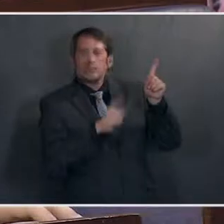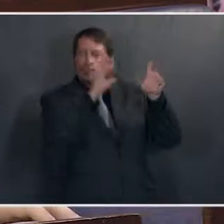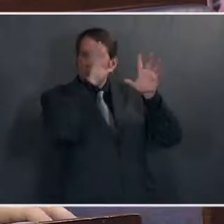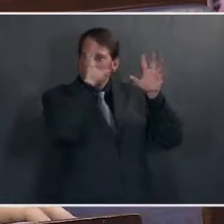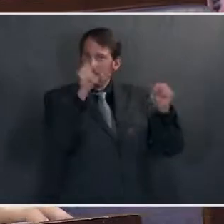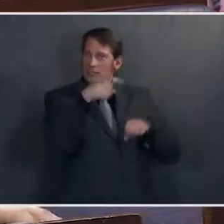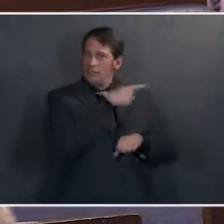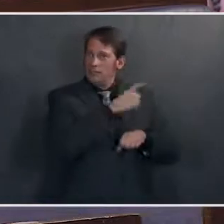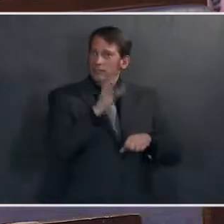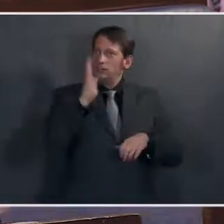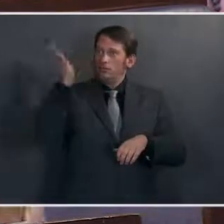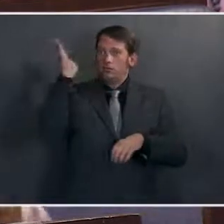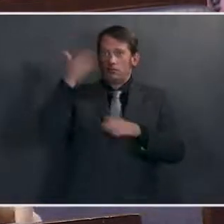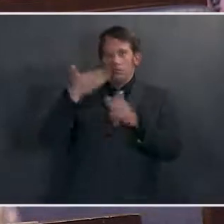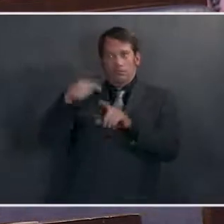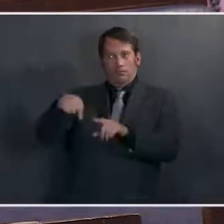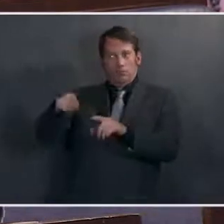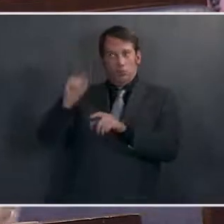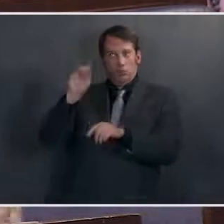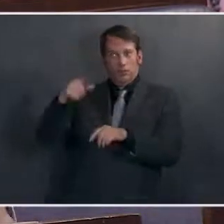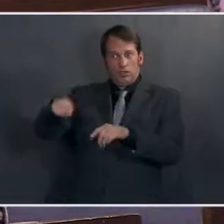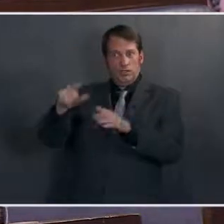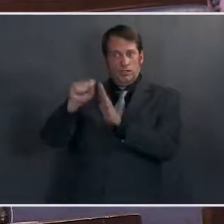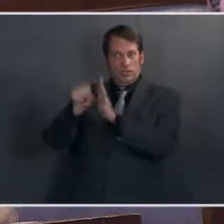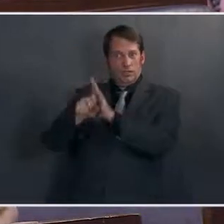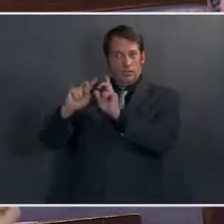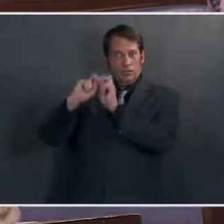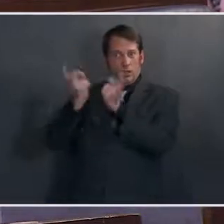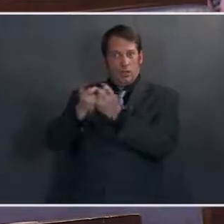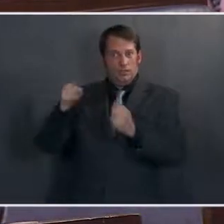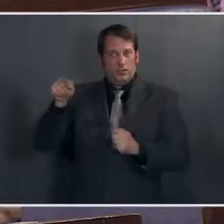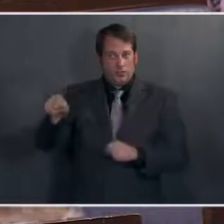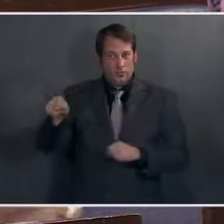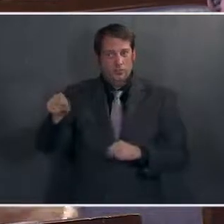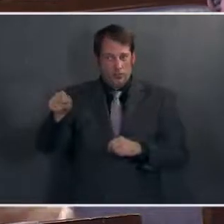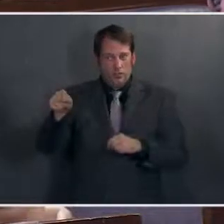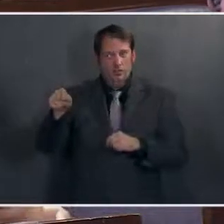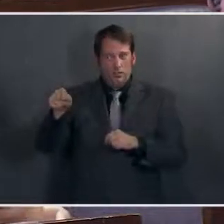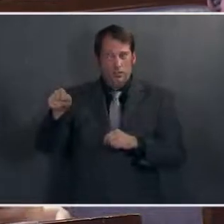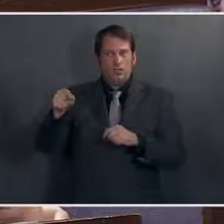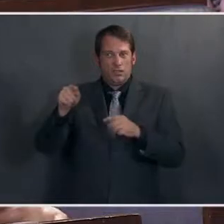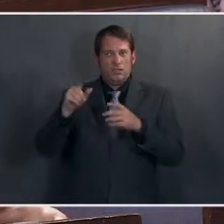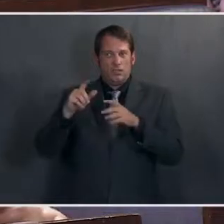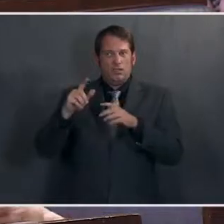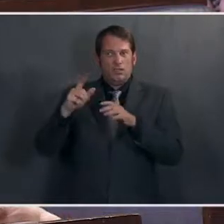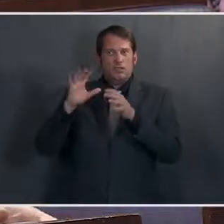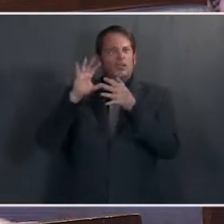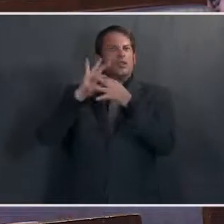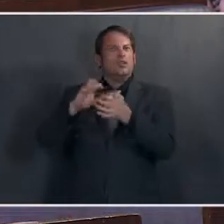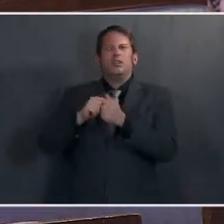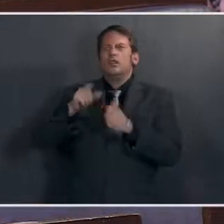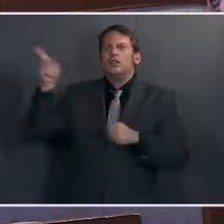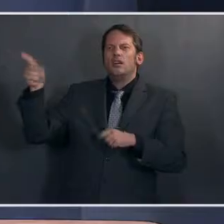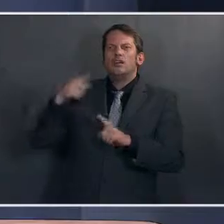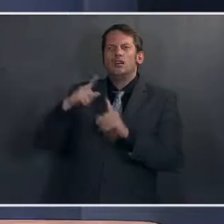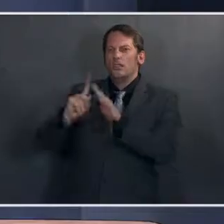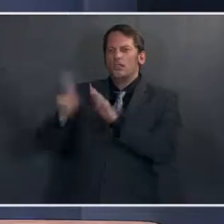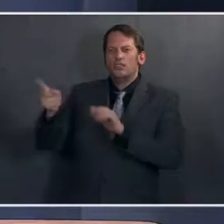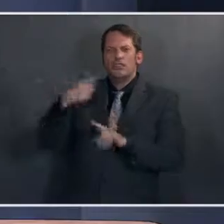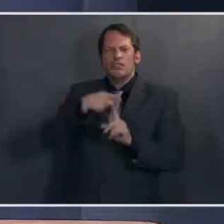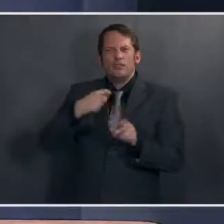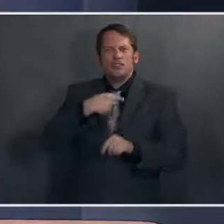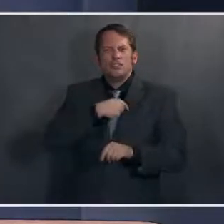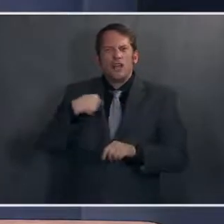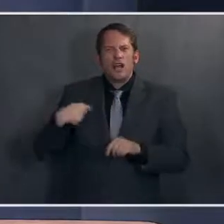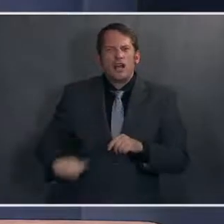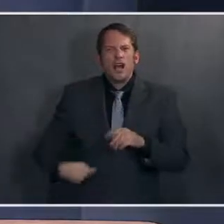change the tone with regard to refugees, China, and Russia relative to his predecessor? Well, first,